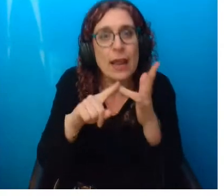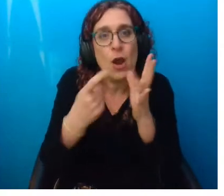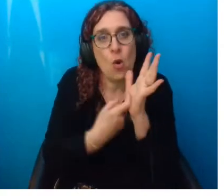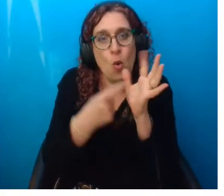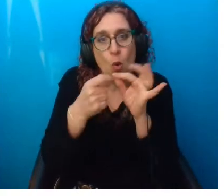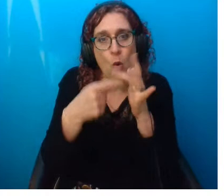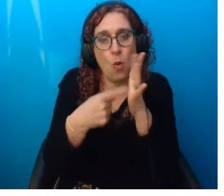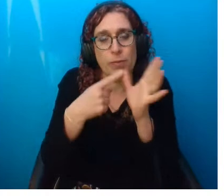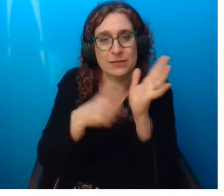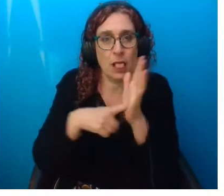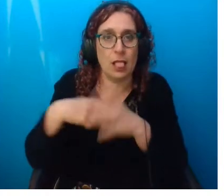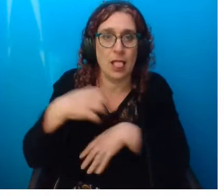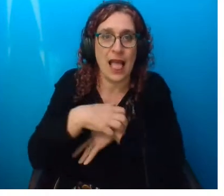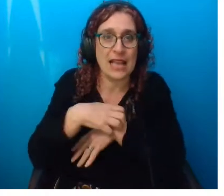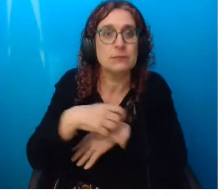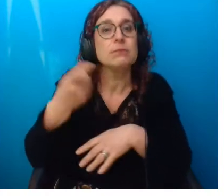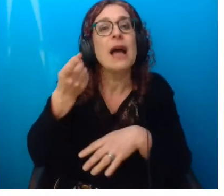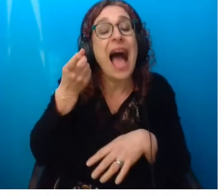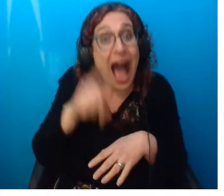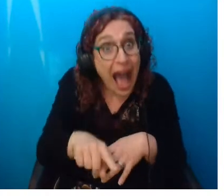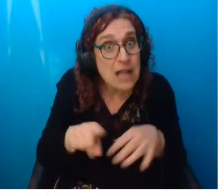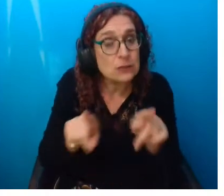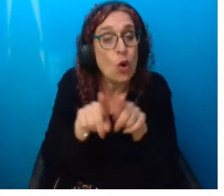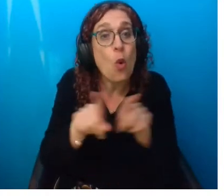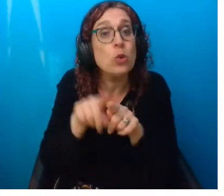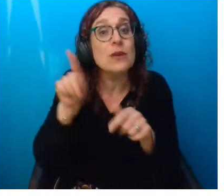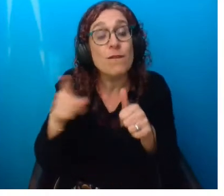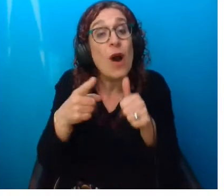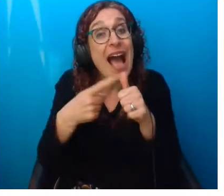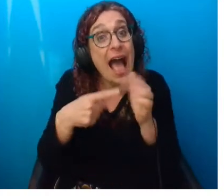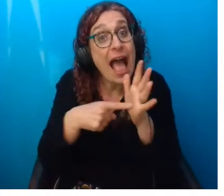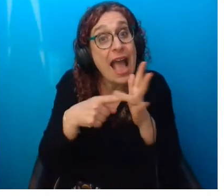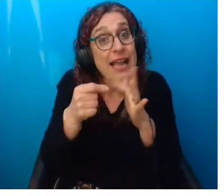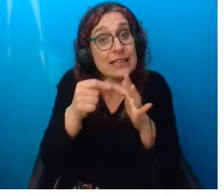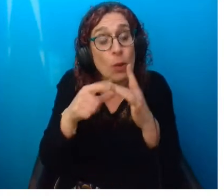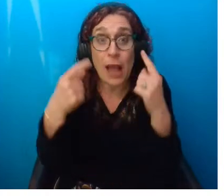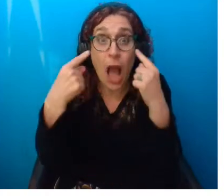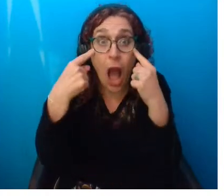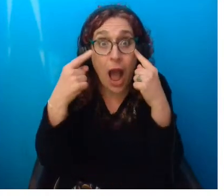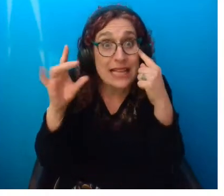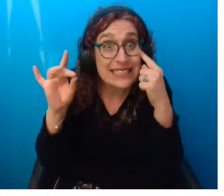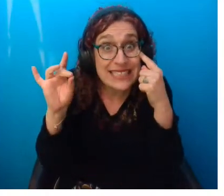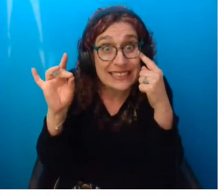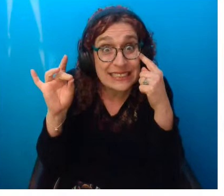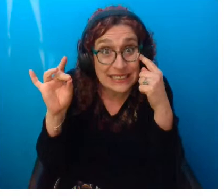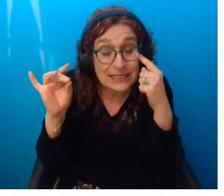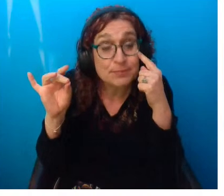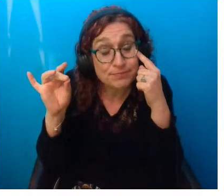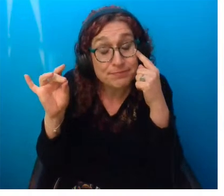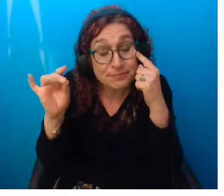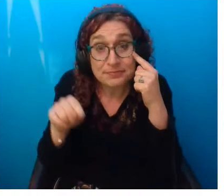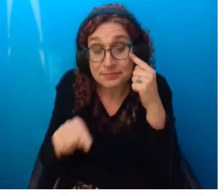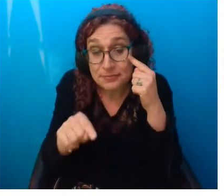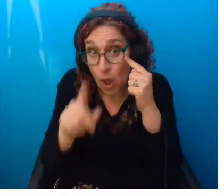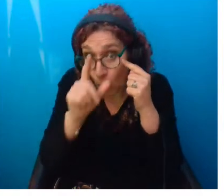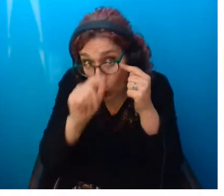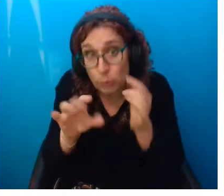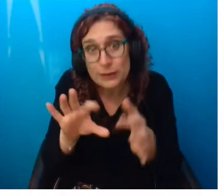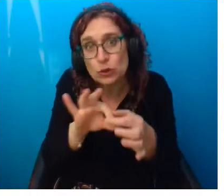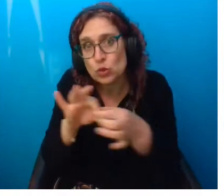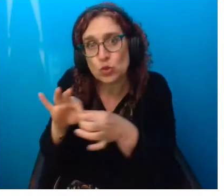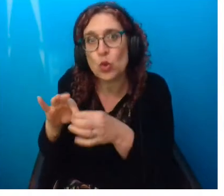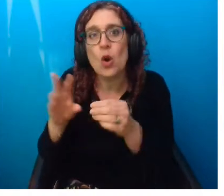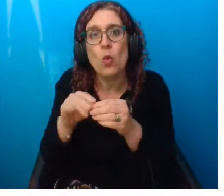for atopic eye disease. And that is likely to be due to absorption